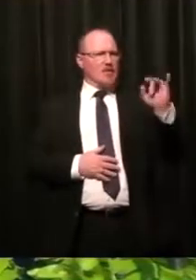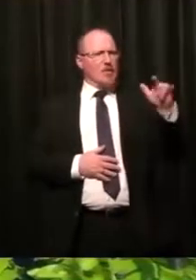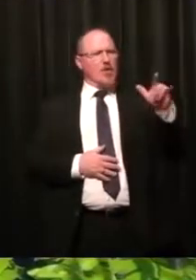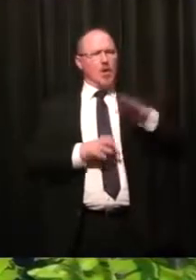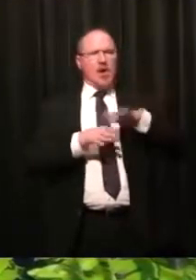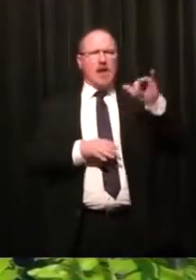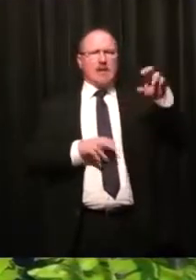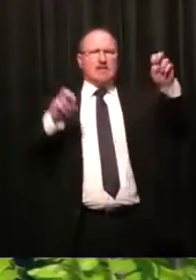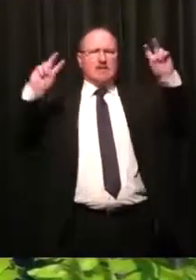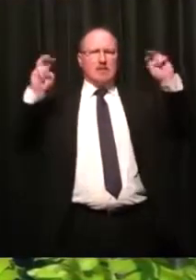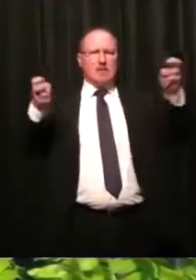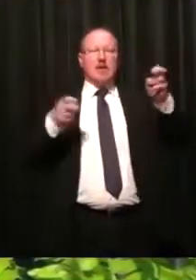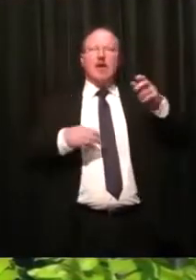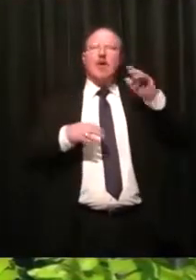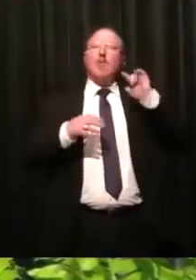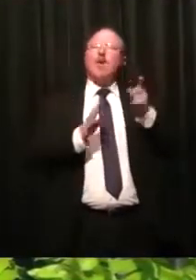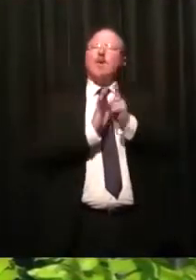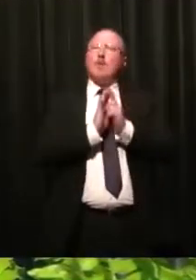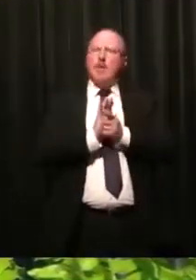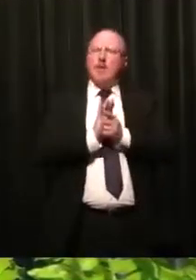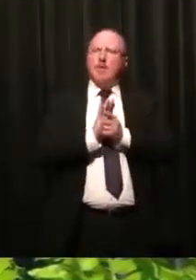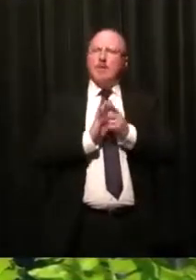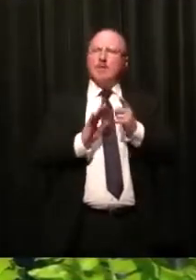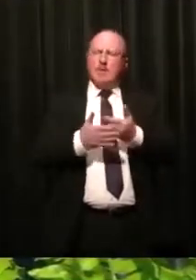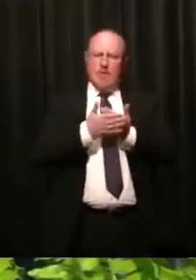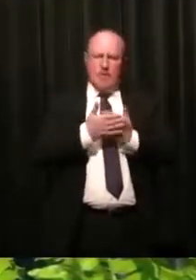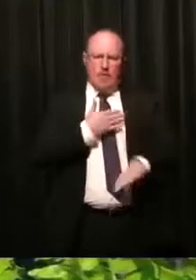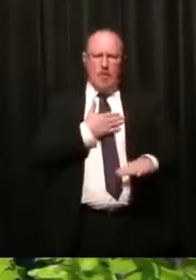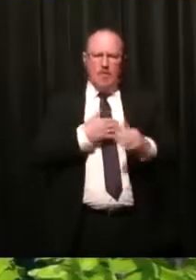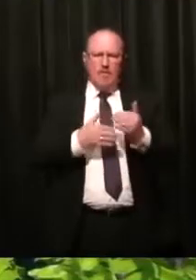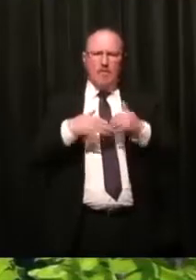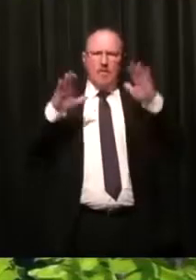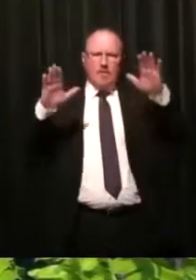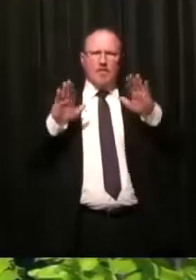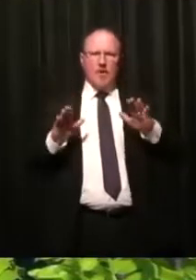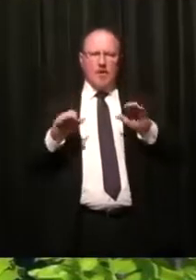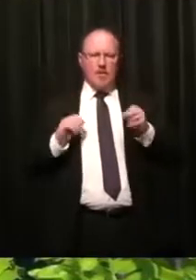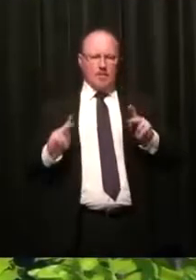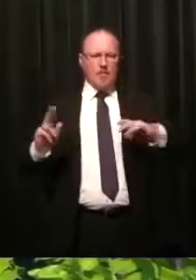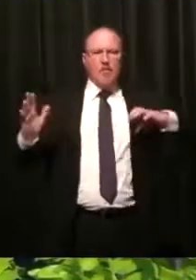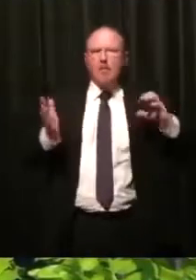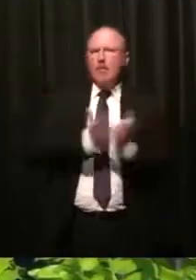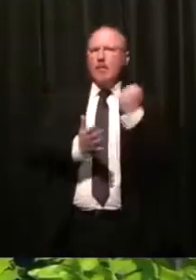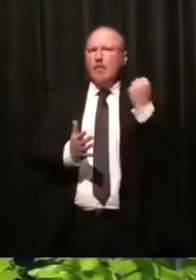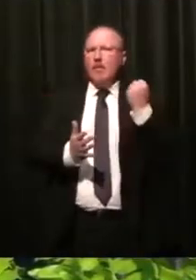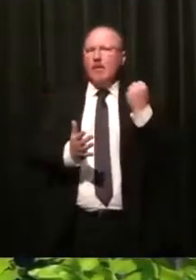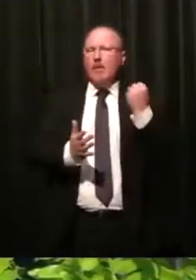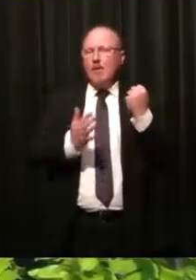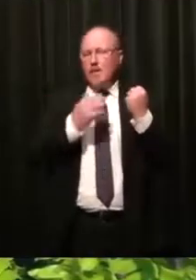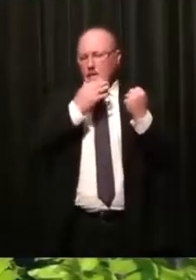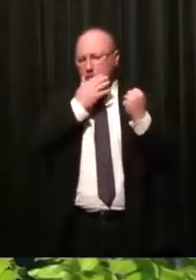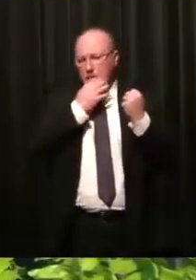1980 Miracle on Ice, "Great moments are born from great opportunity."